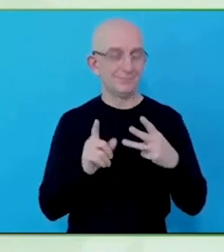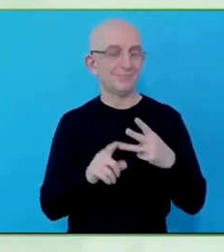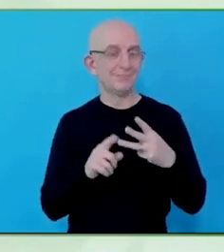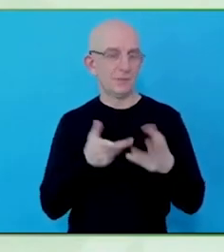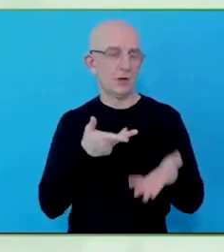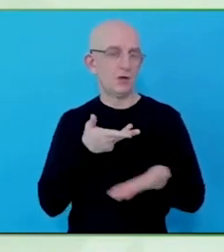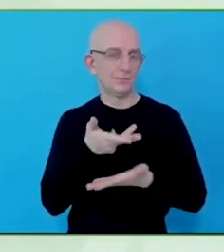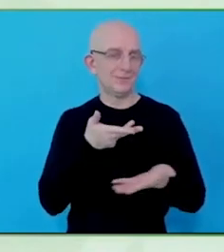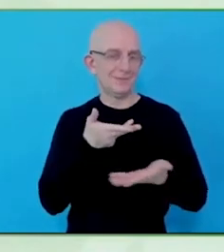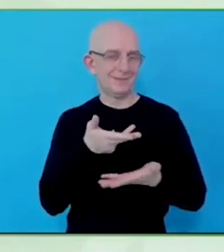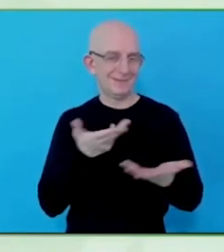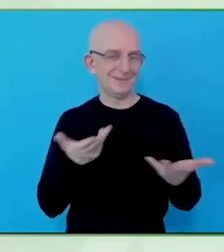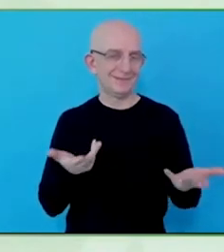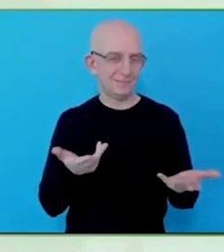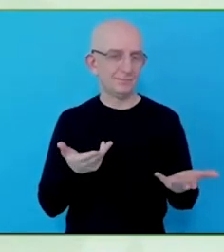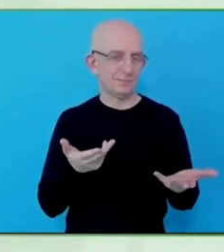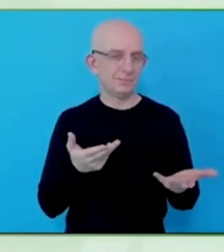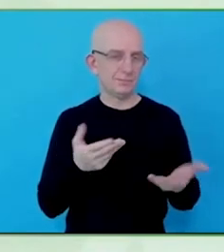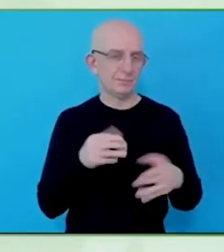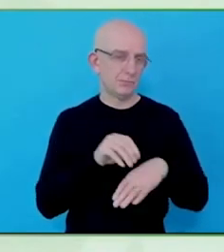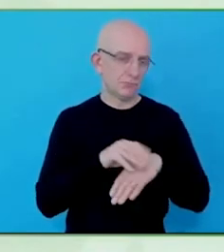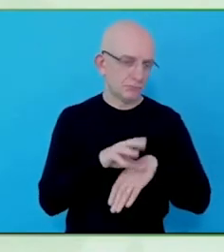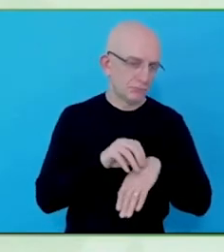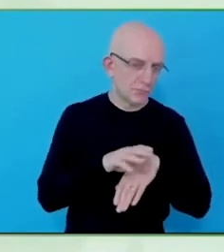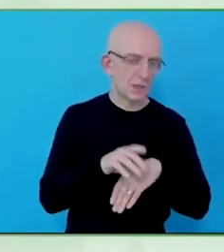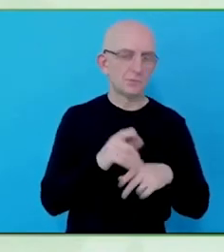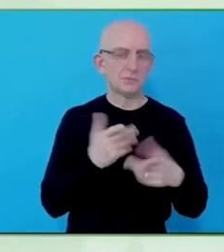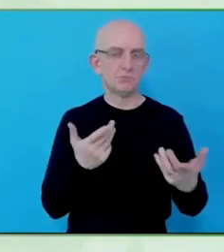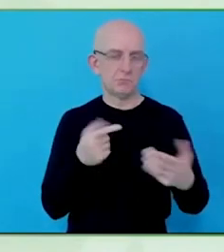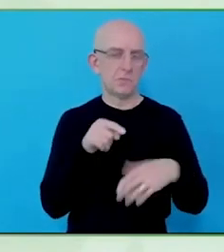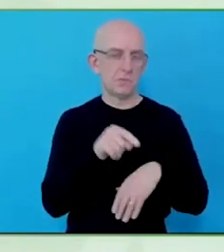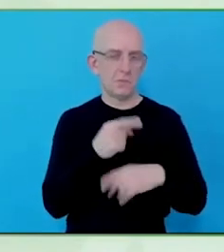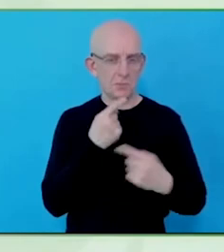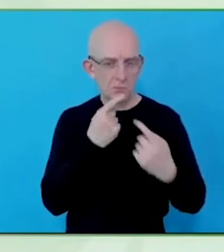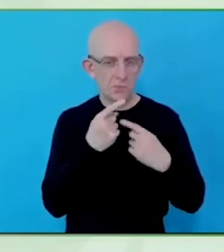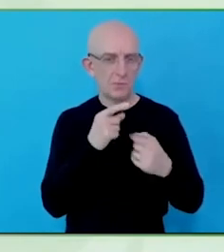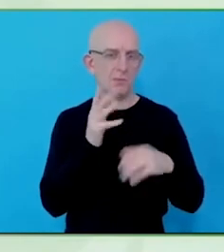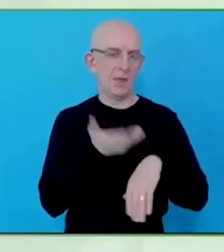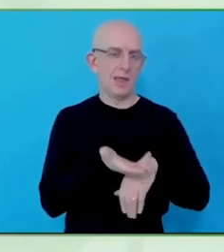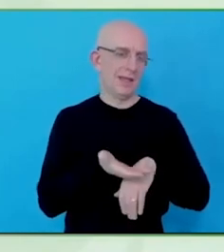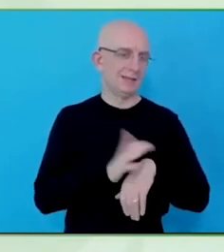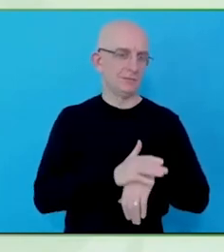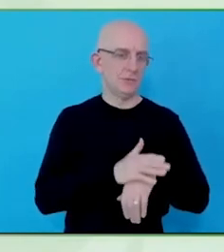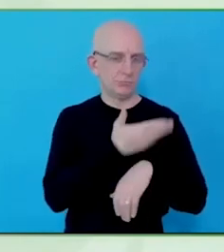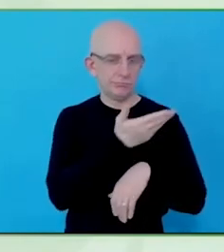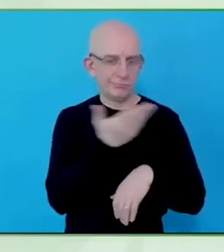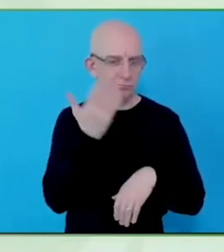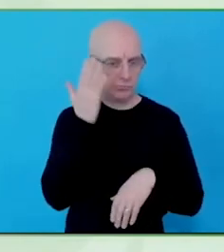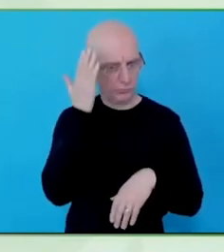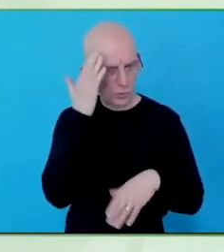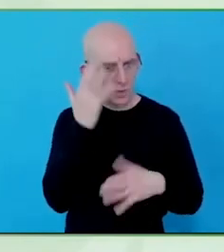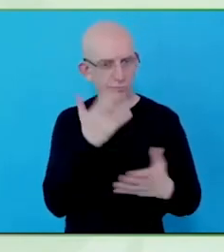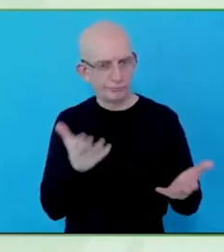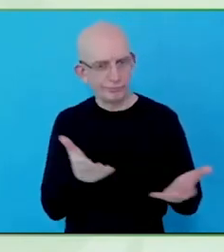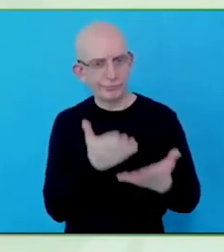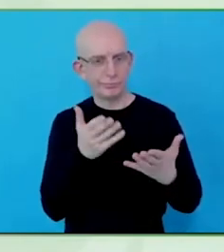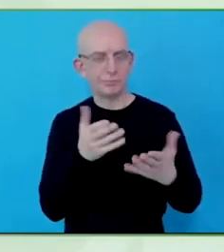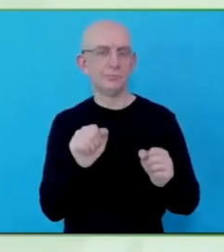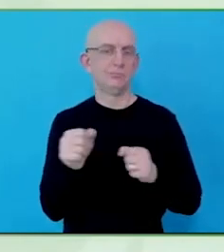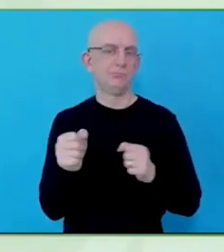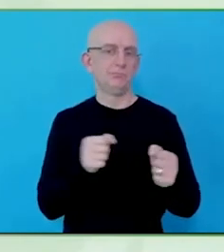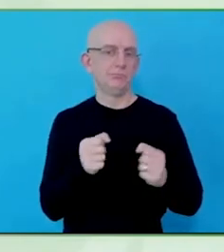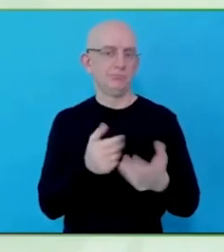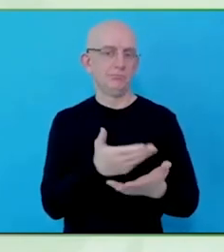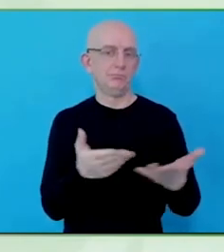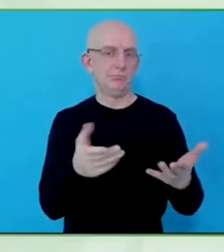people and tools. Watch for tools that enable more people with disabilities to engage on the conformance process. Companies